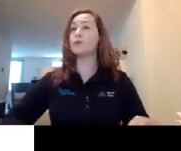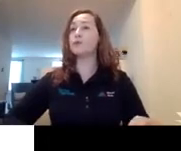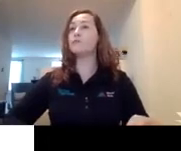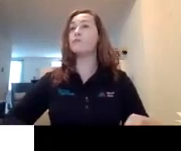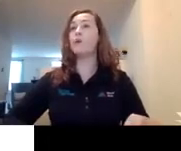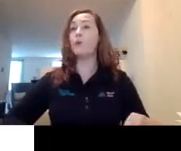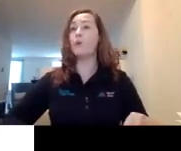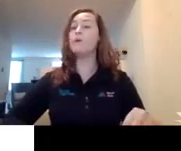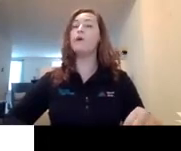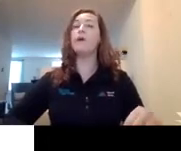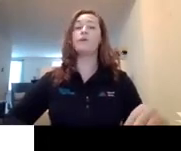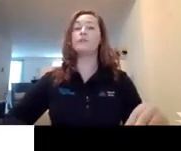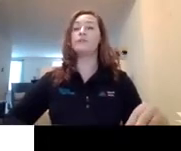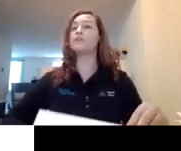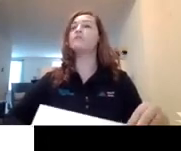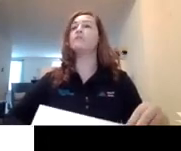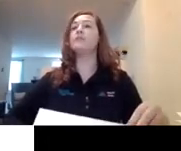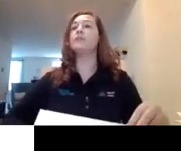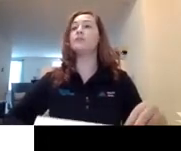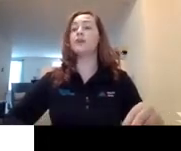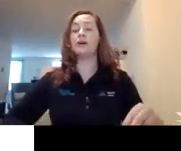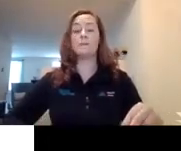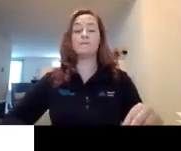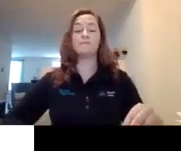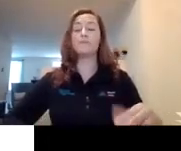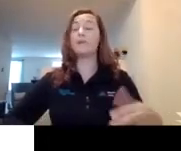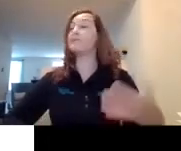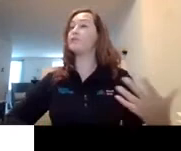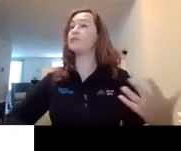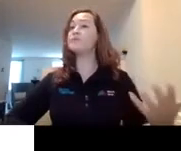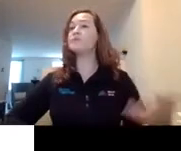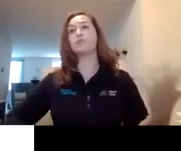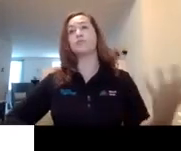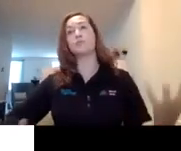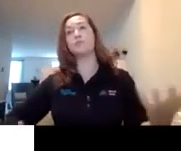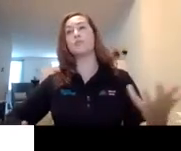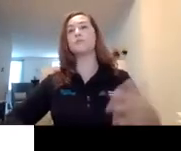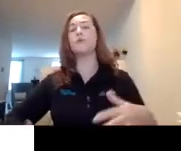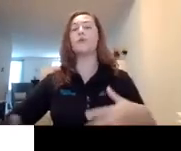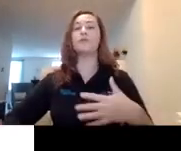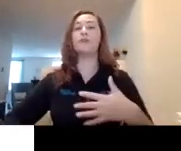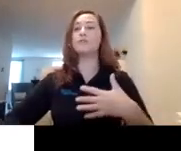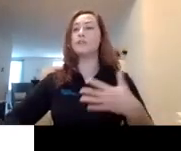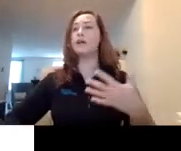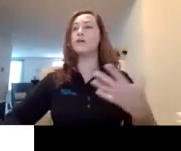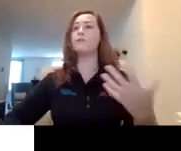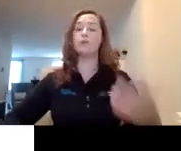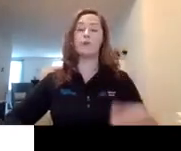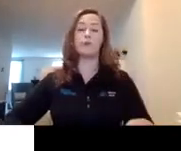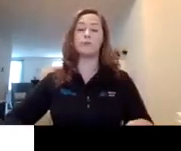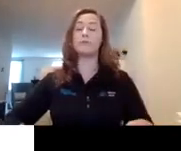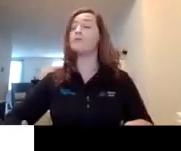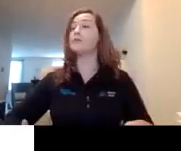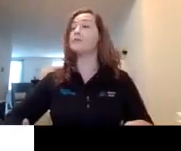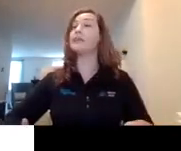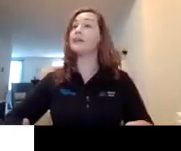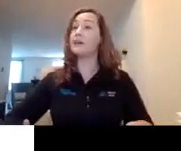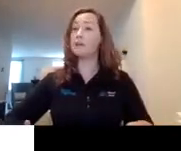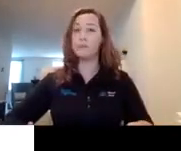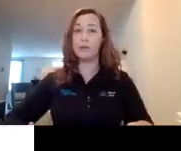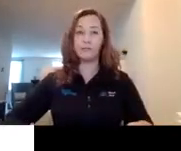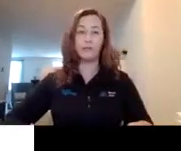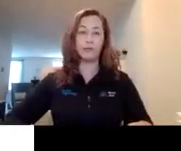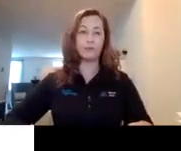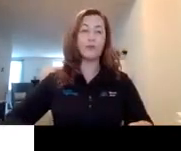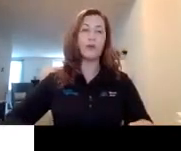interpreting, working from home on different video platforms such as Zoom or FaceTime or different